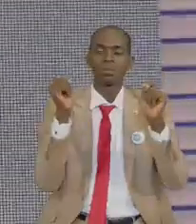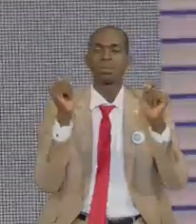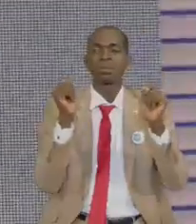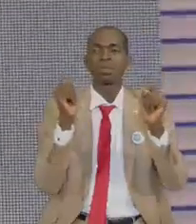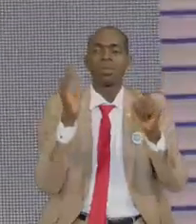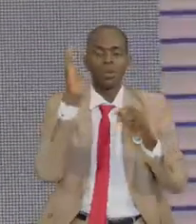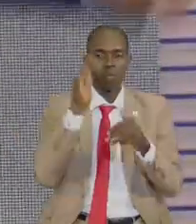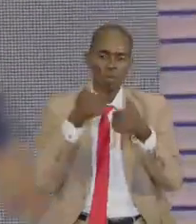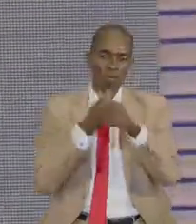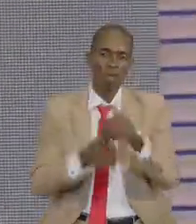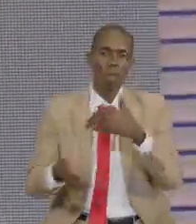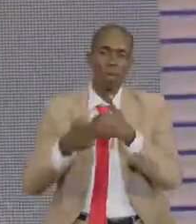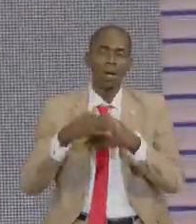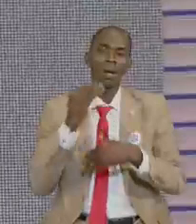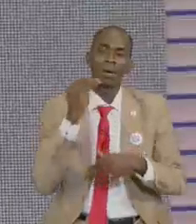follow you back home.